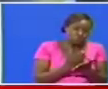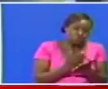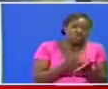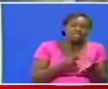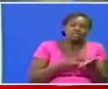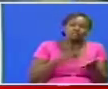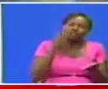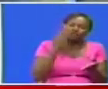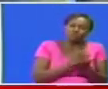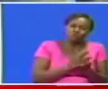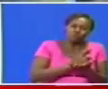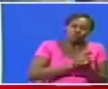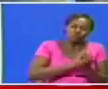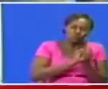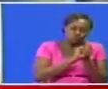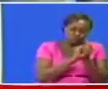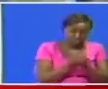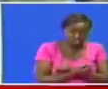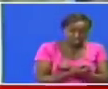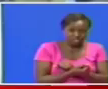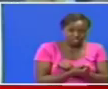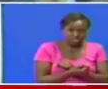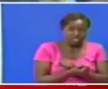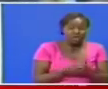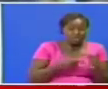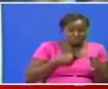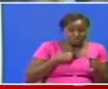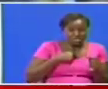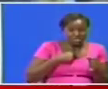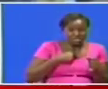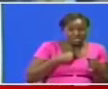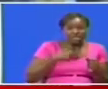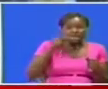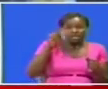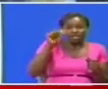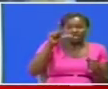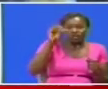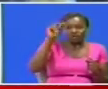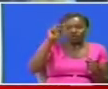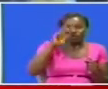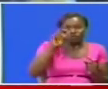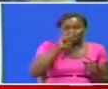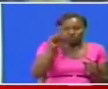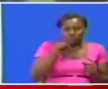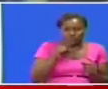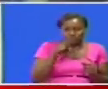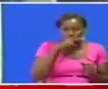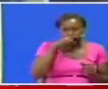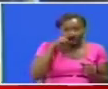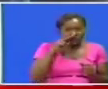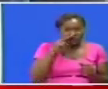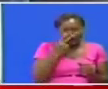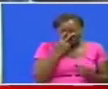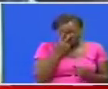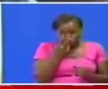real revolutionary change. I, Stephen Kalonzo Musyoka, am the man with a vision for that